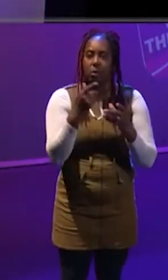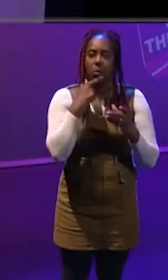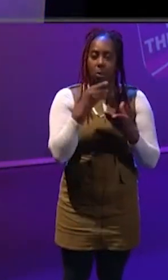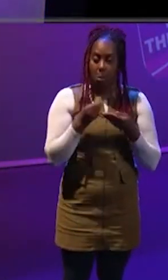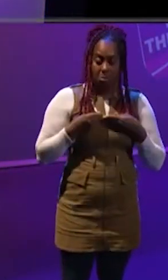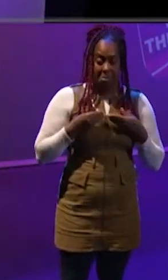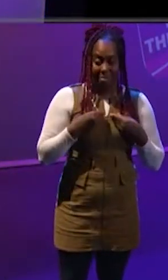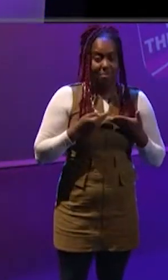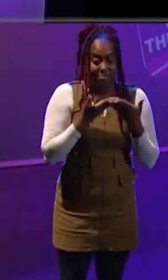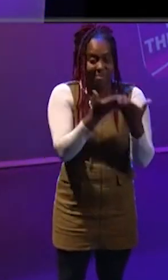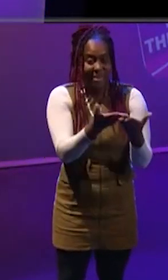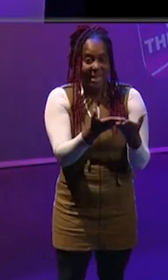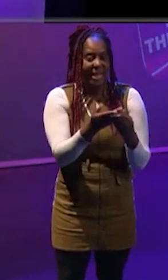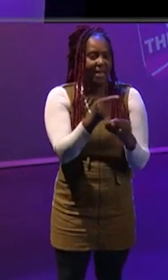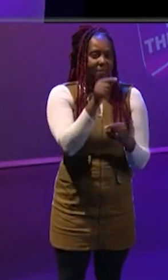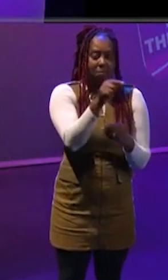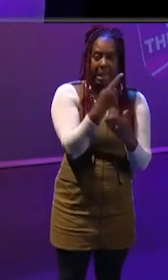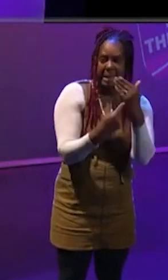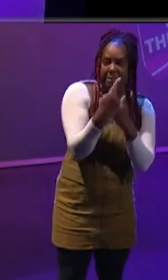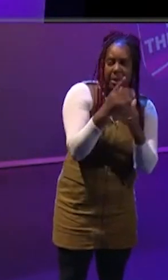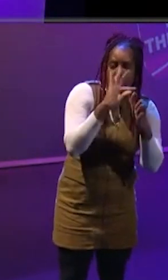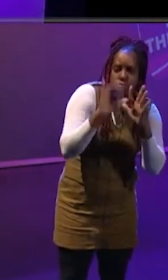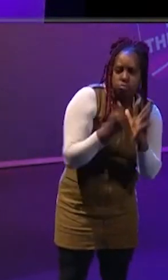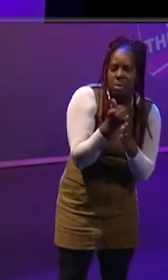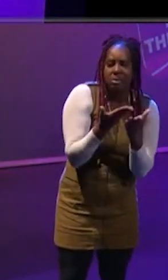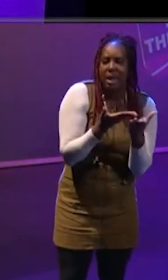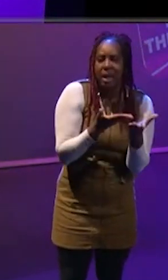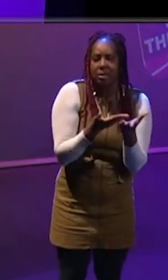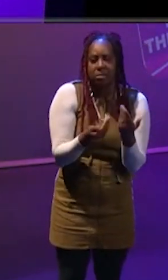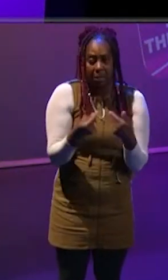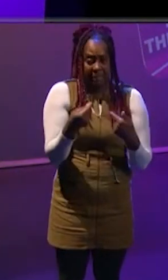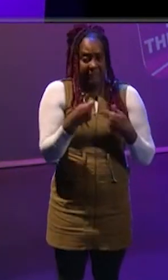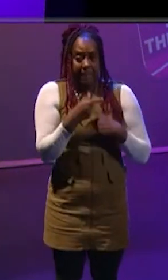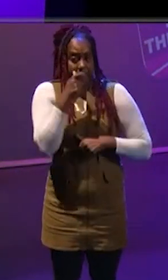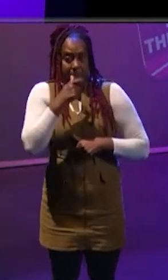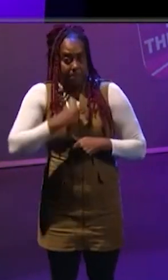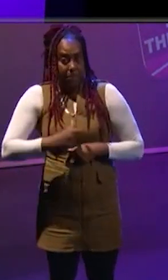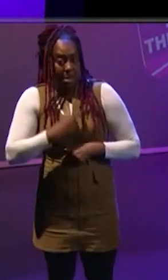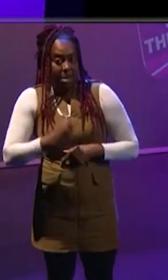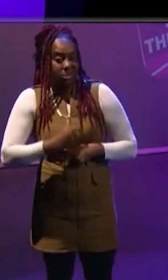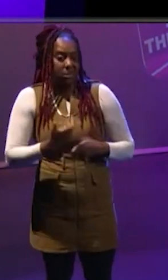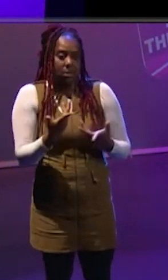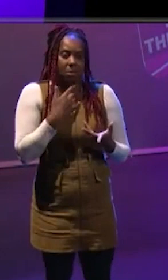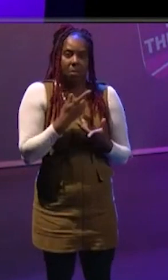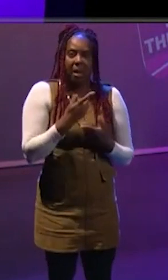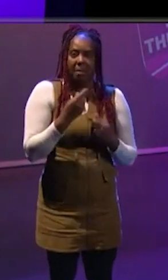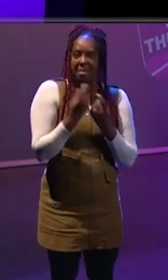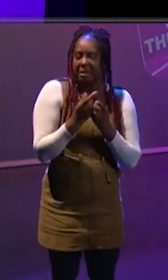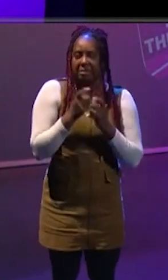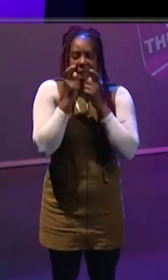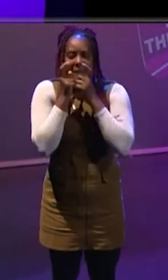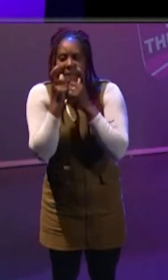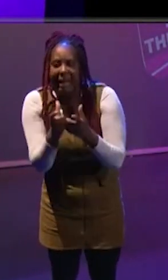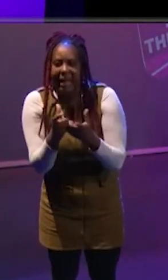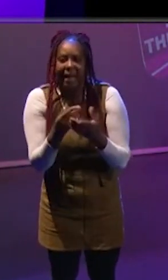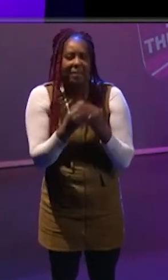organizations and your independent project. And there's a continuity there, because I'm a person, I'm a human. I've got things I care about, and I've got values that